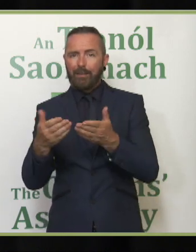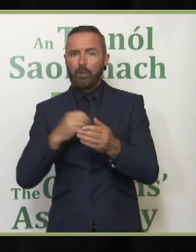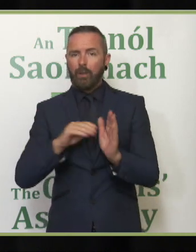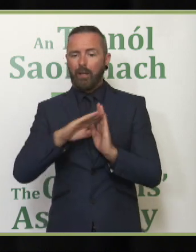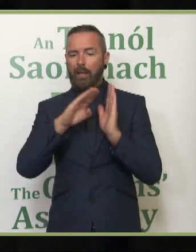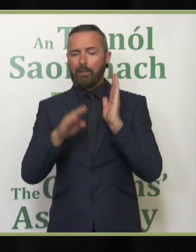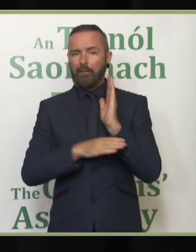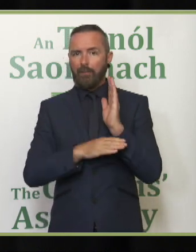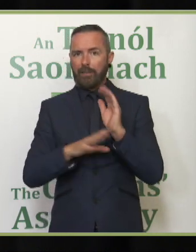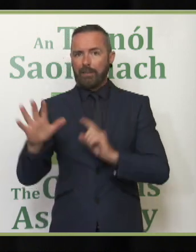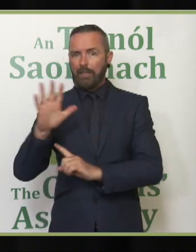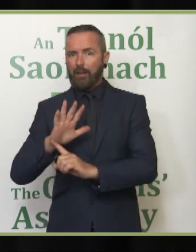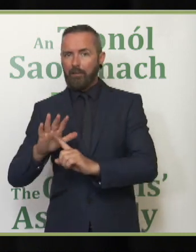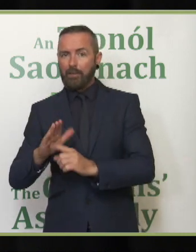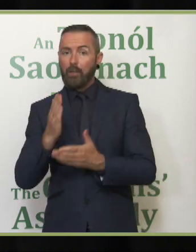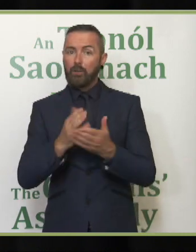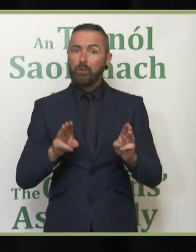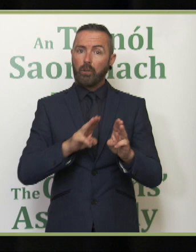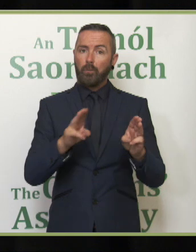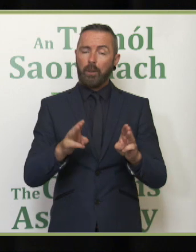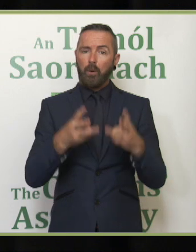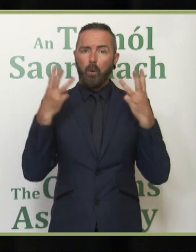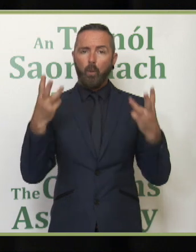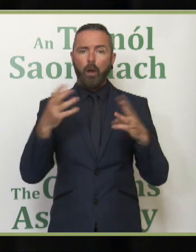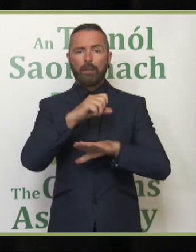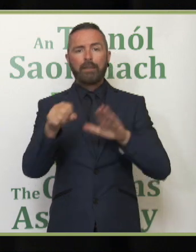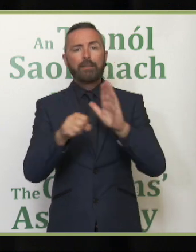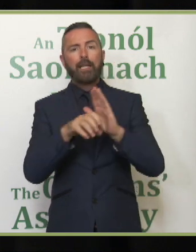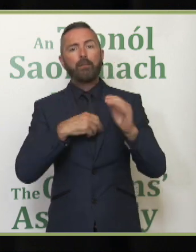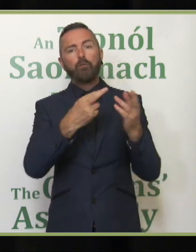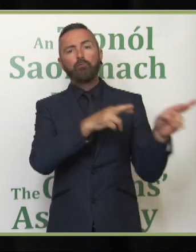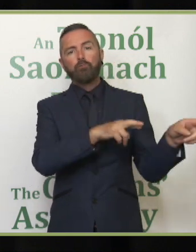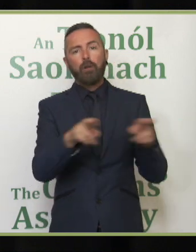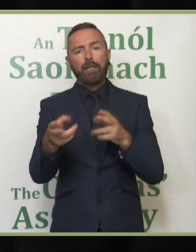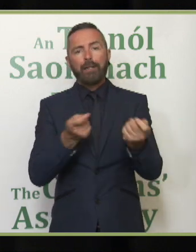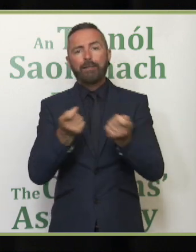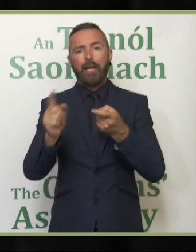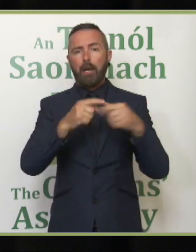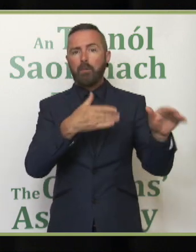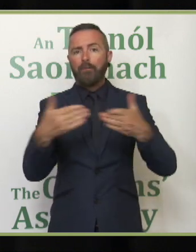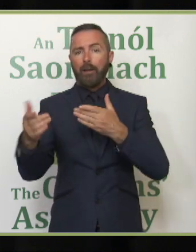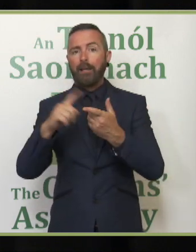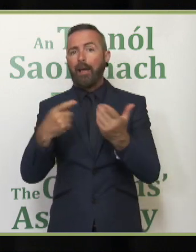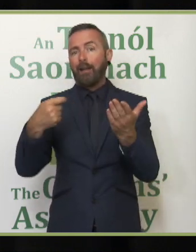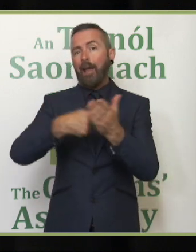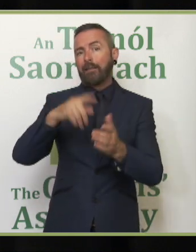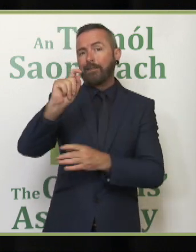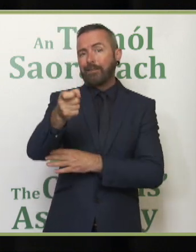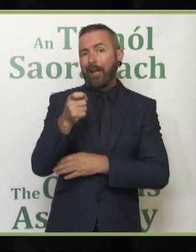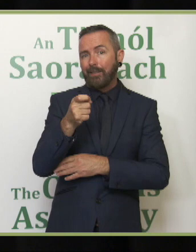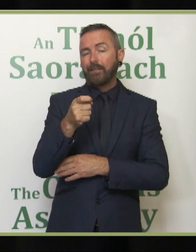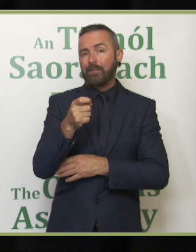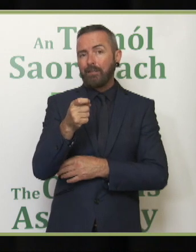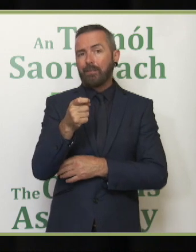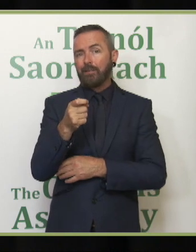advantaged areas. Some people have called for the state to regulate and provide drugs and to tax those drugs, and